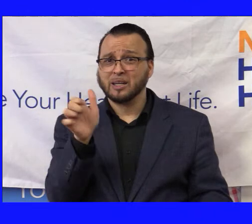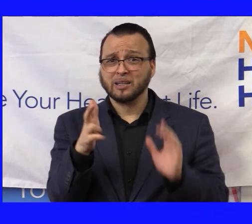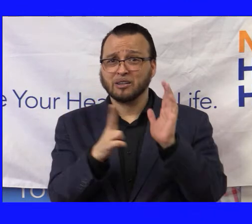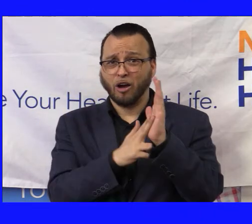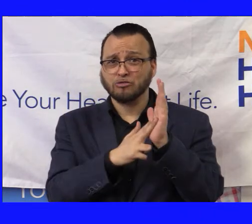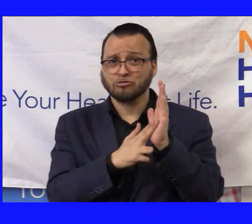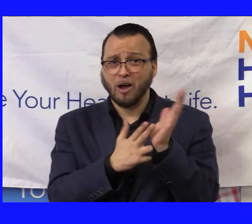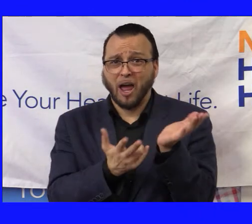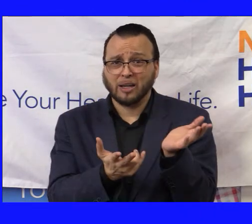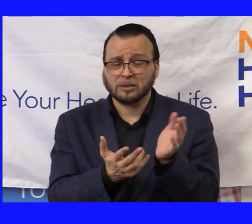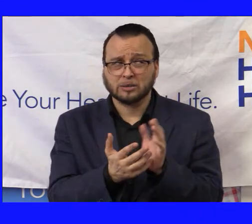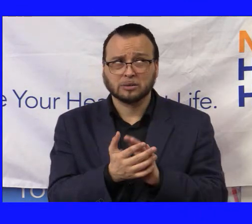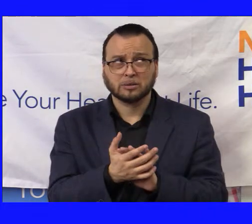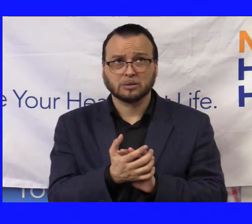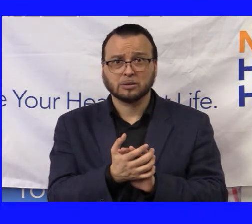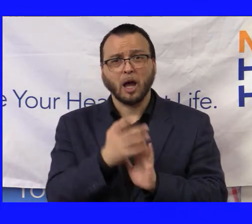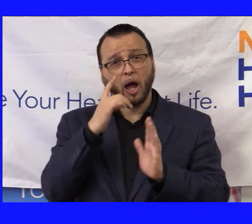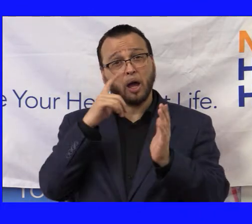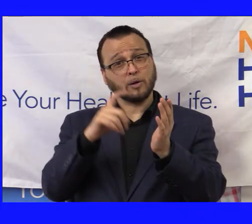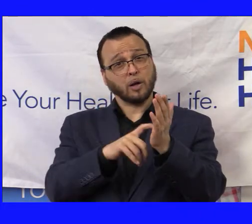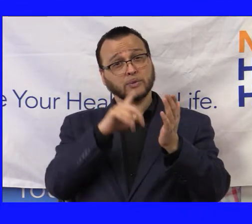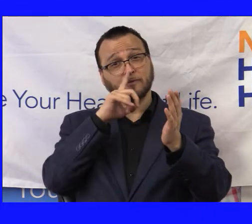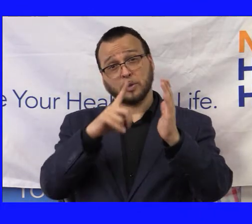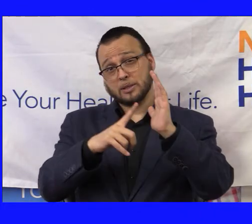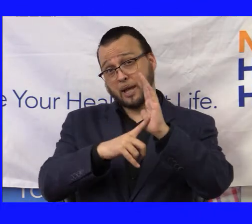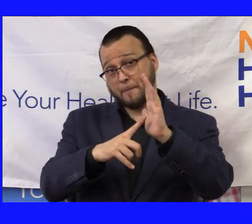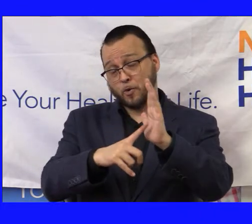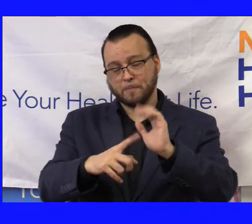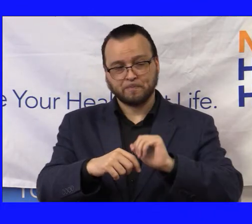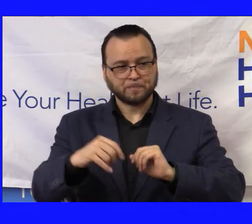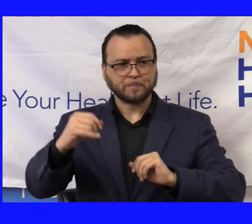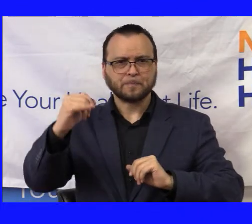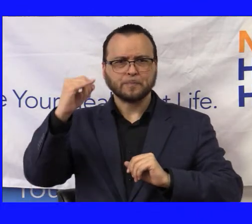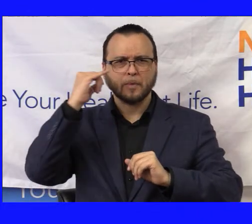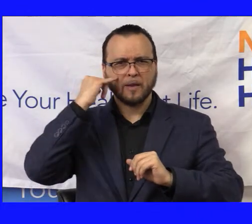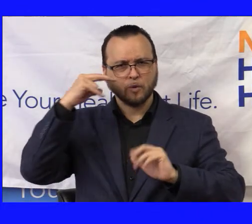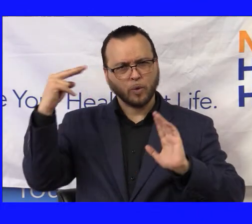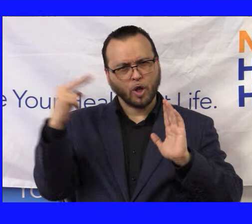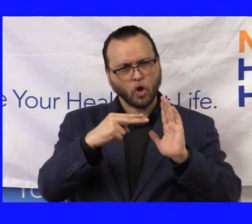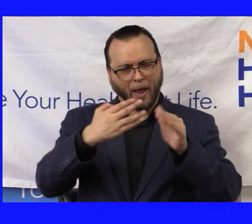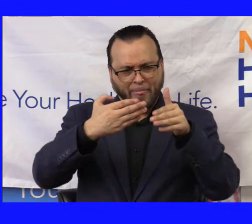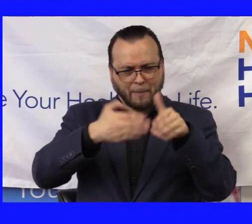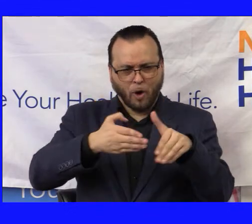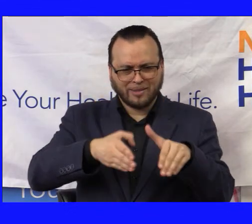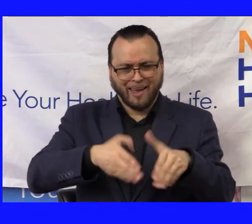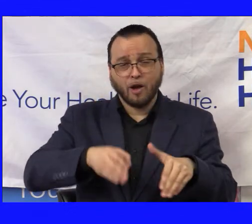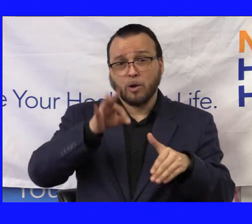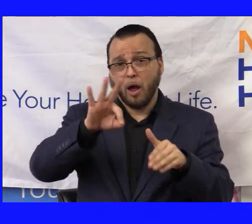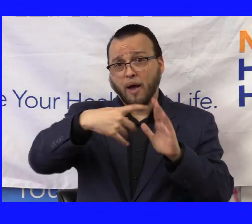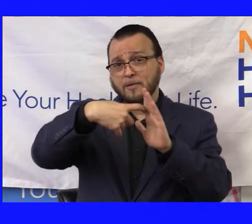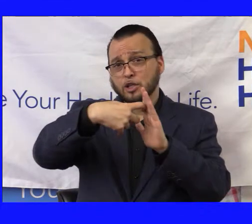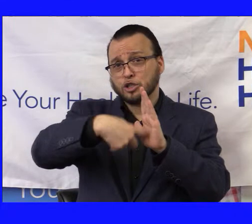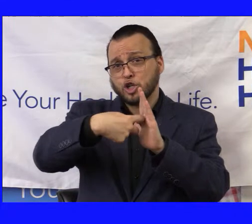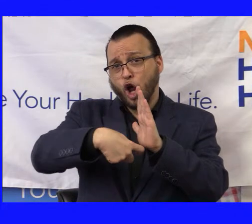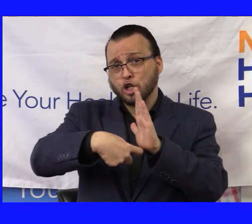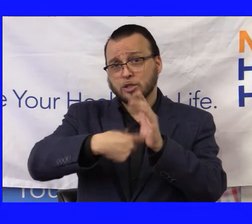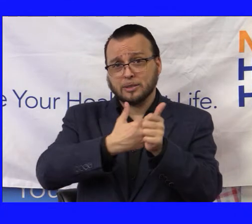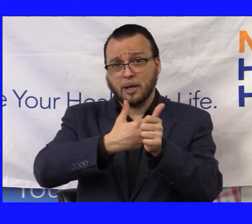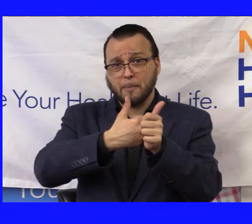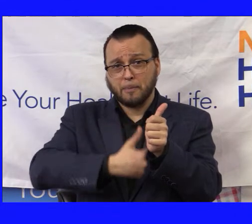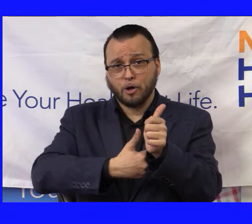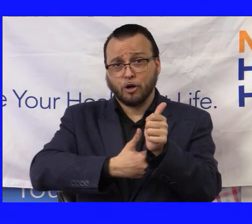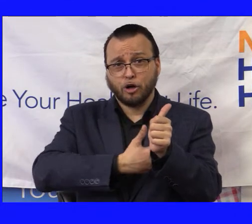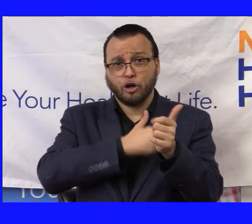And I do notice that, for example, if we were to go to the breakdown of the charges per